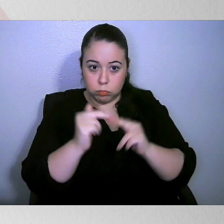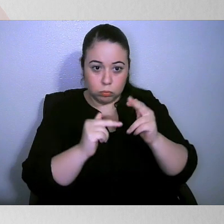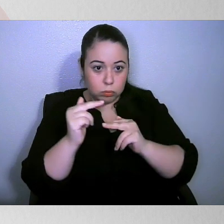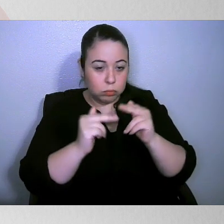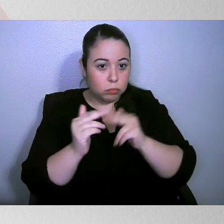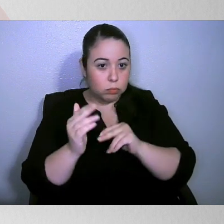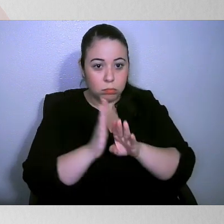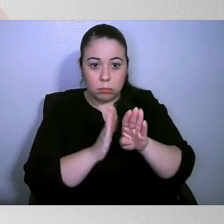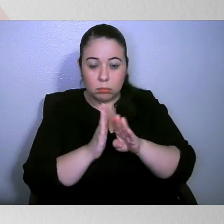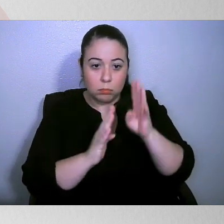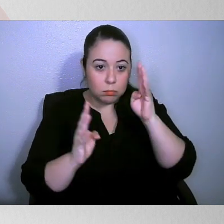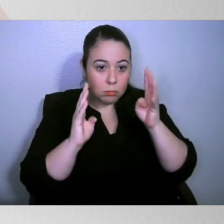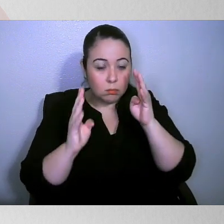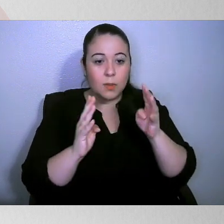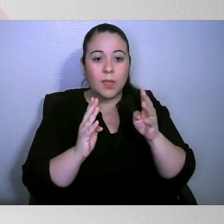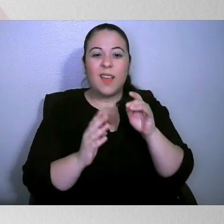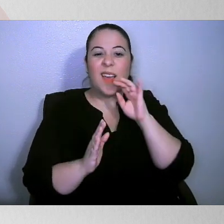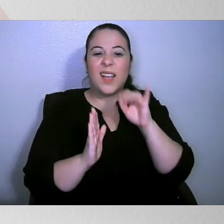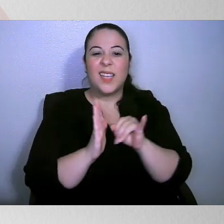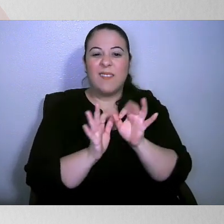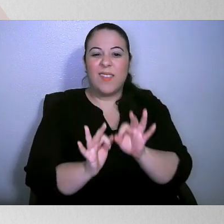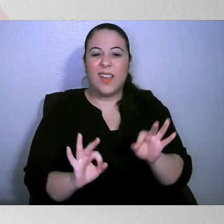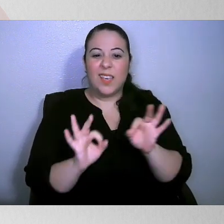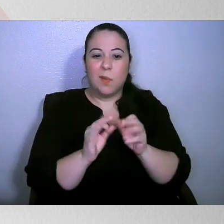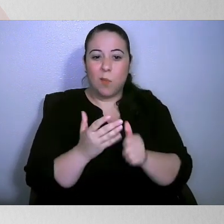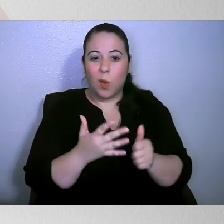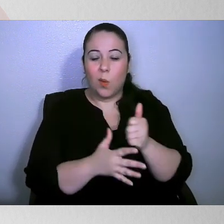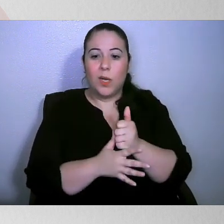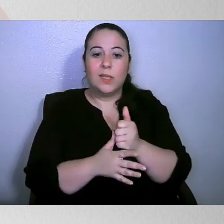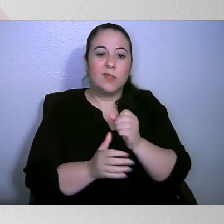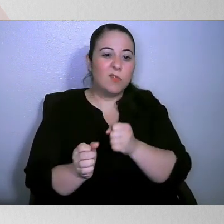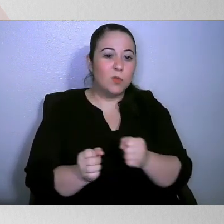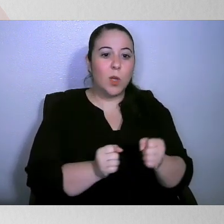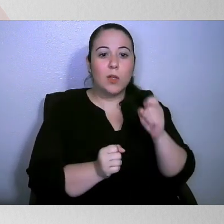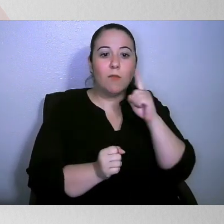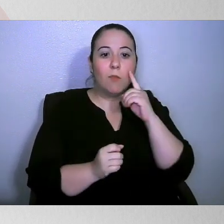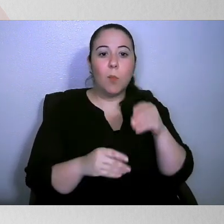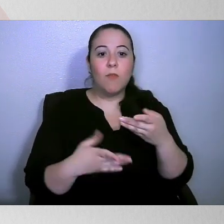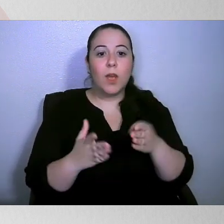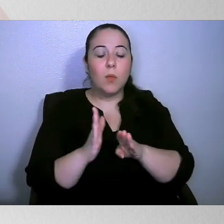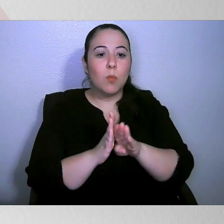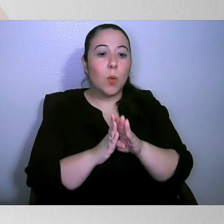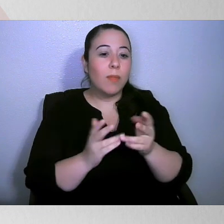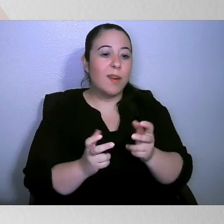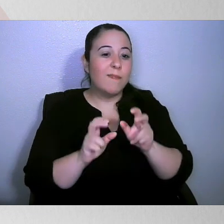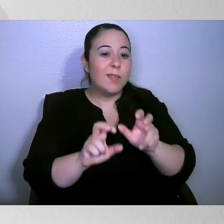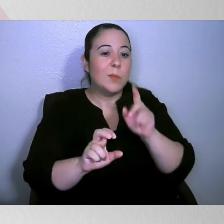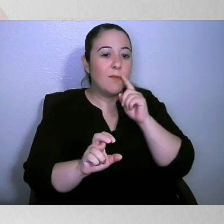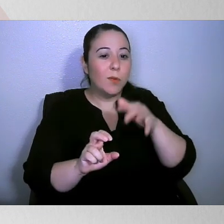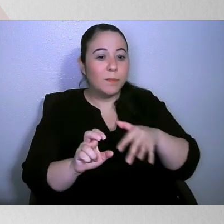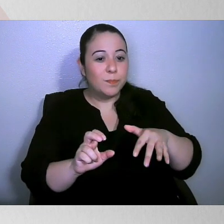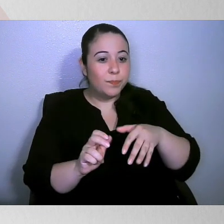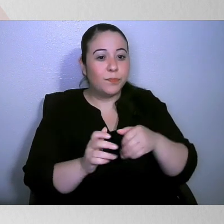priorities, improvements, and strategies to provide growth, development, and investment in this regional center.